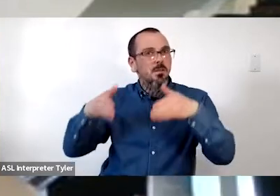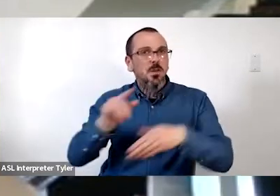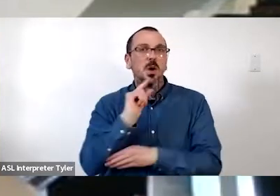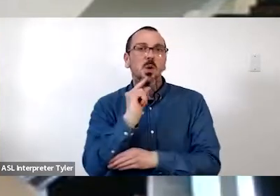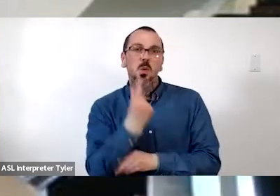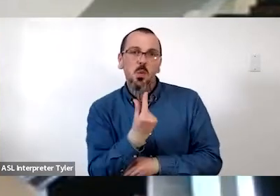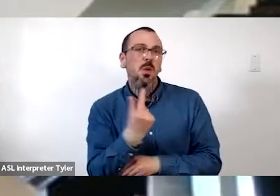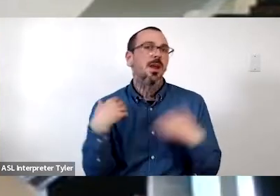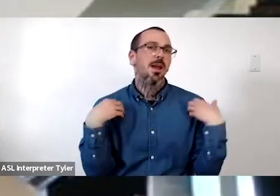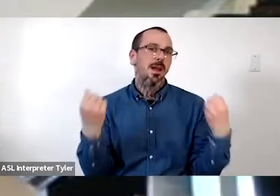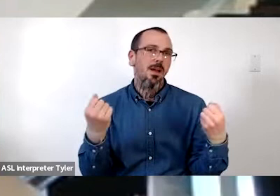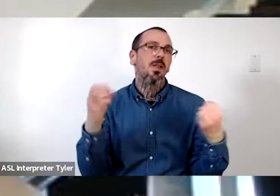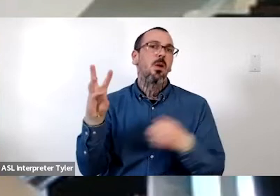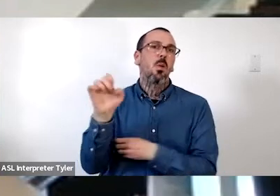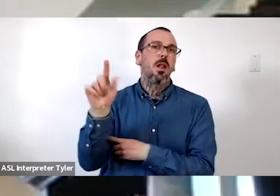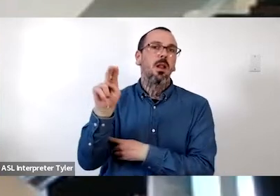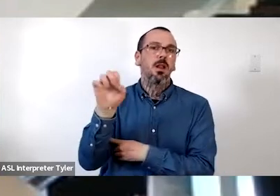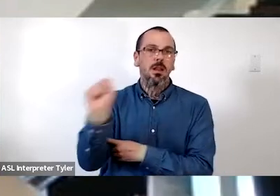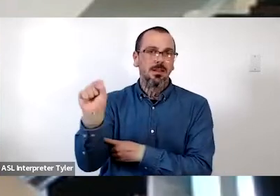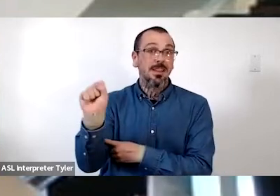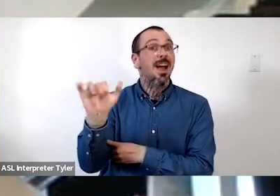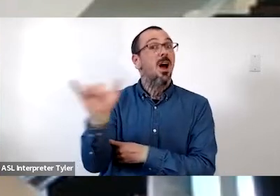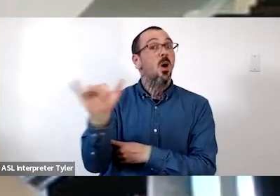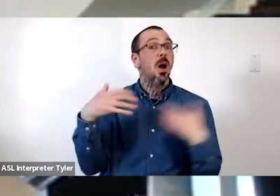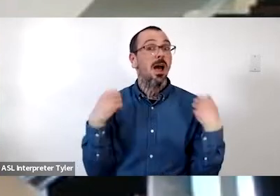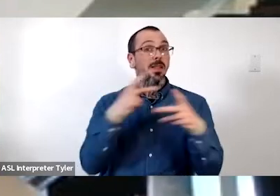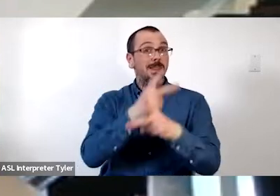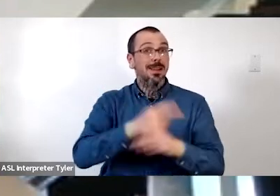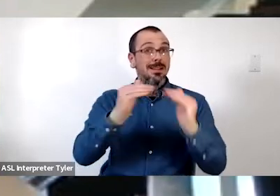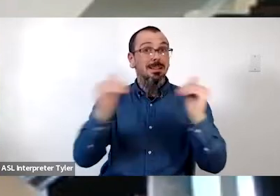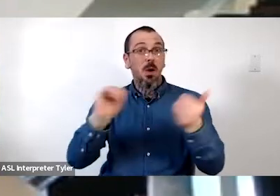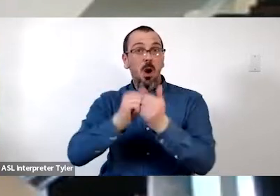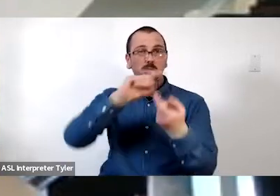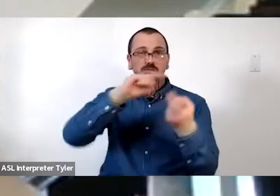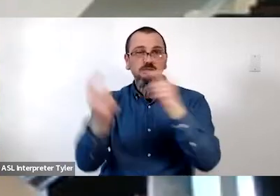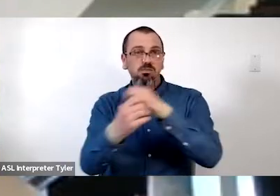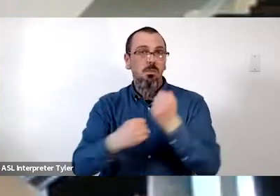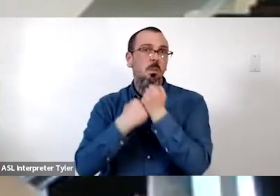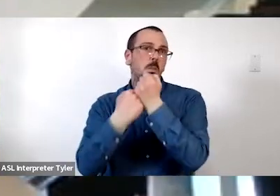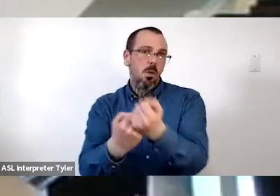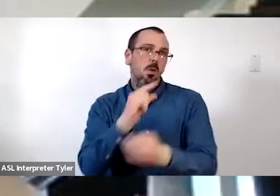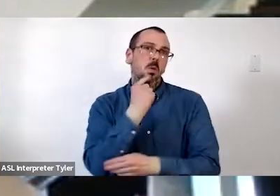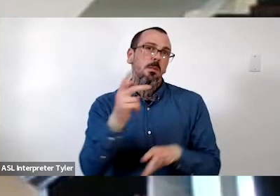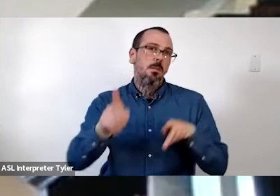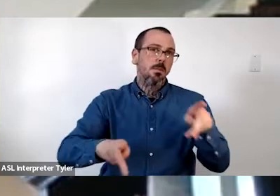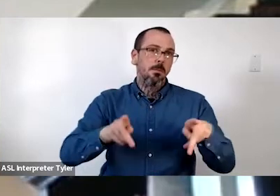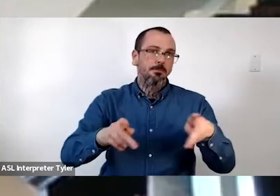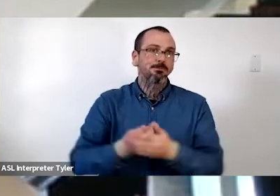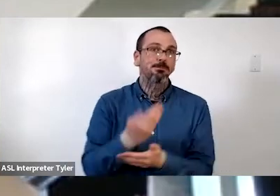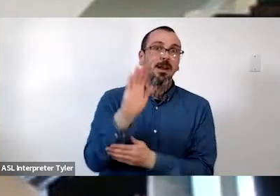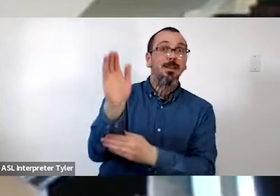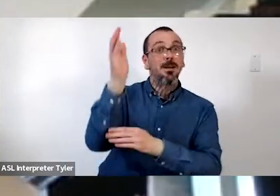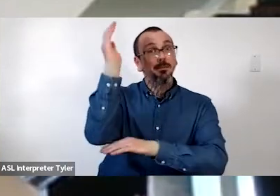in how healthcare systems can change to better support the health of queer people. The project that they will be presenting is entitled Minority